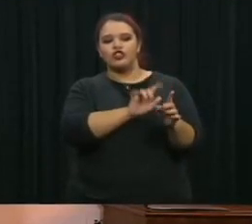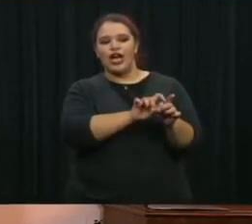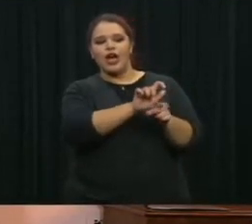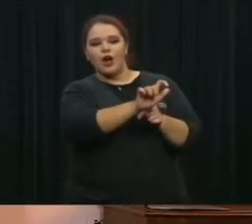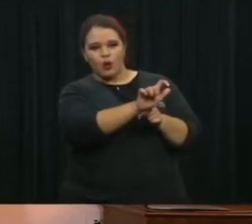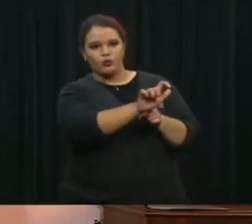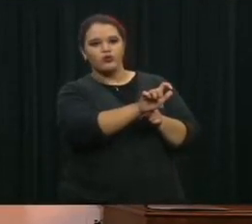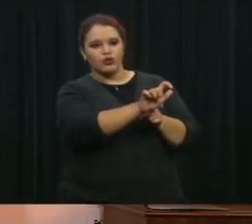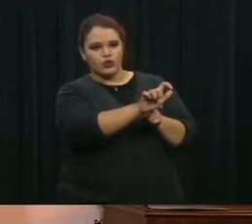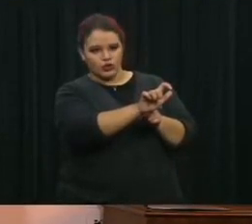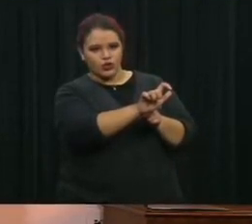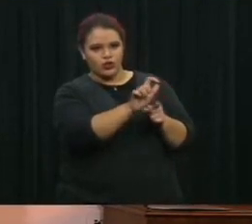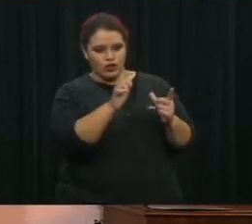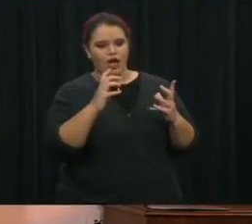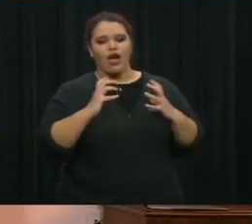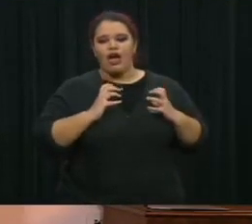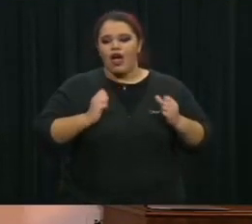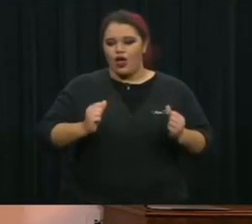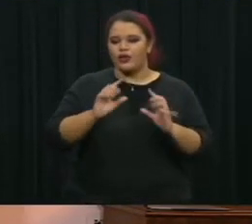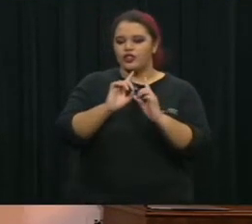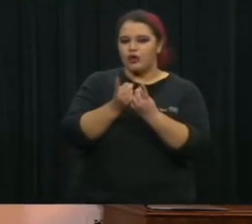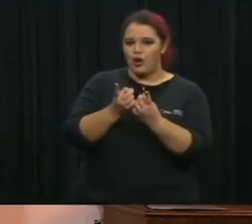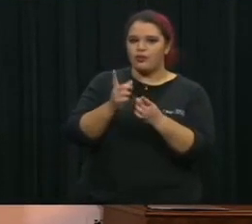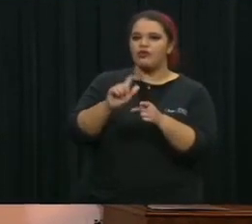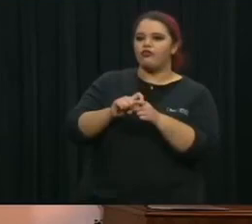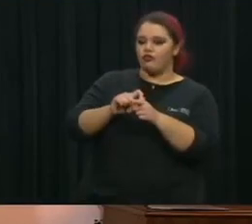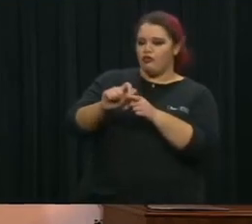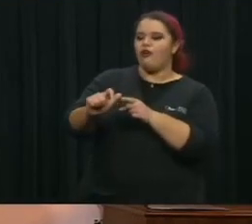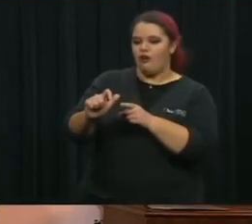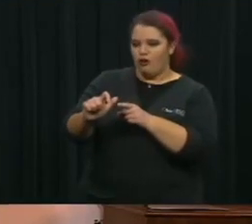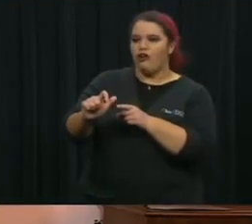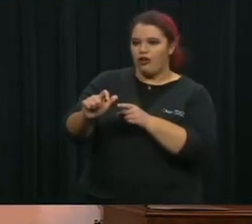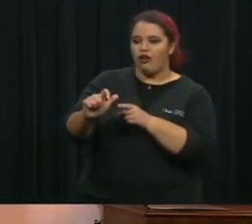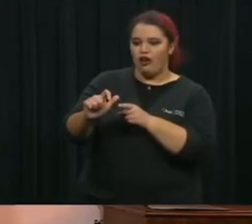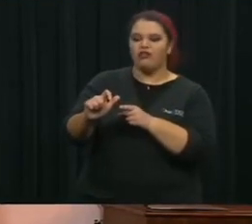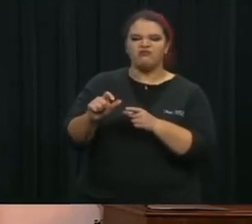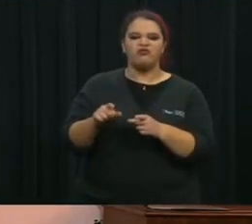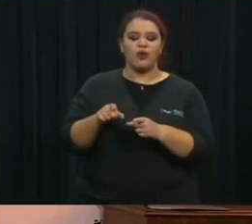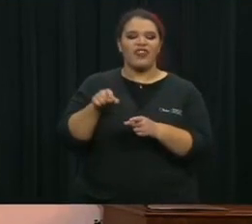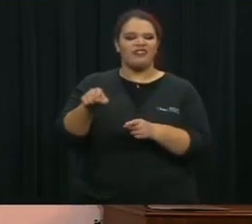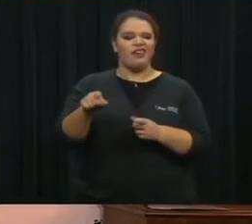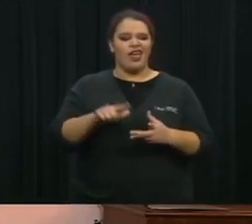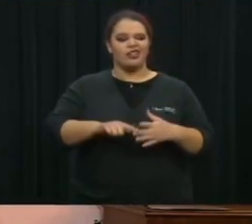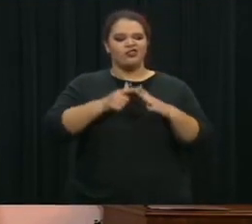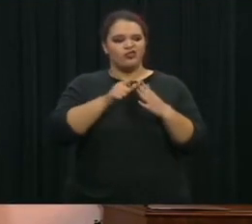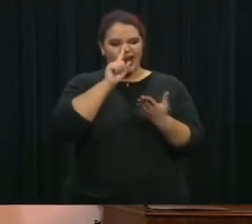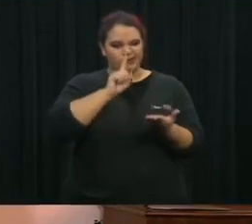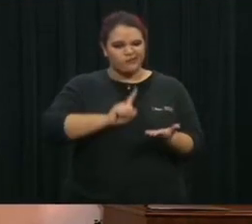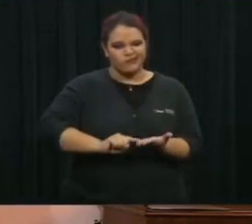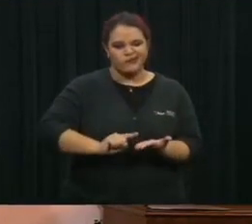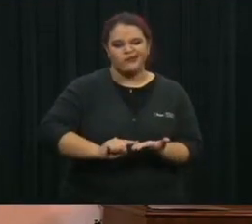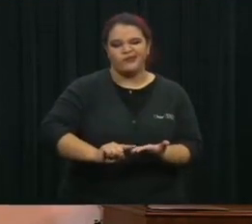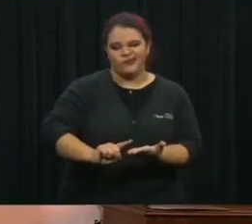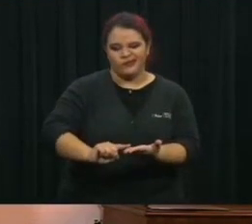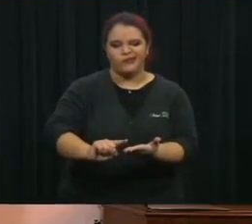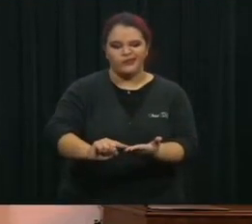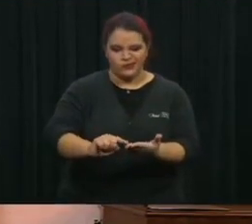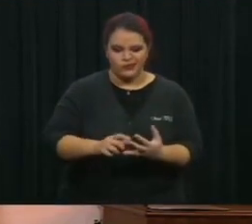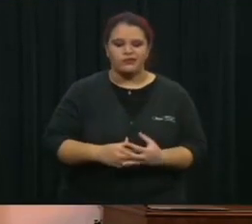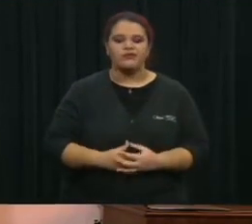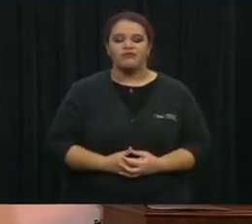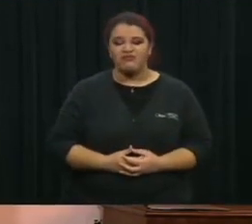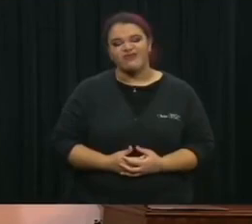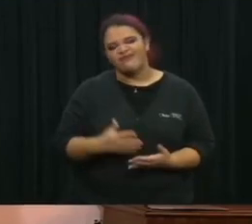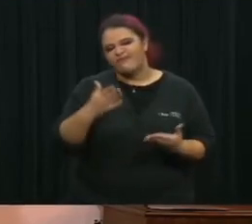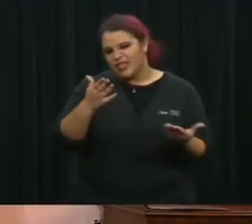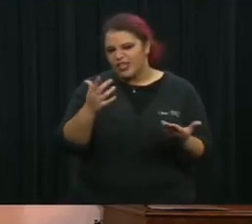people forget those folks exist. The sooner you reach out, the sooner that investigation starts. And as you can see, some